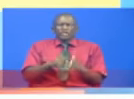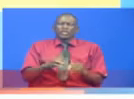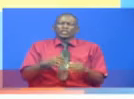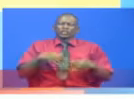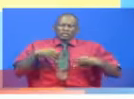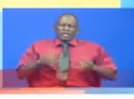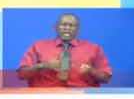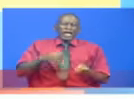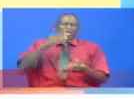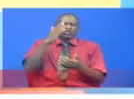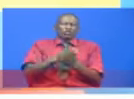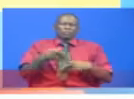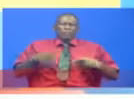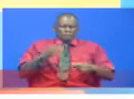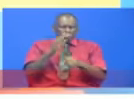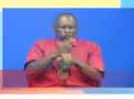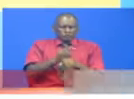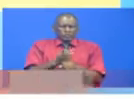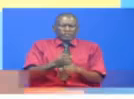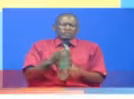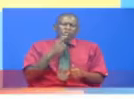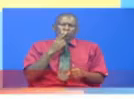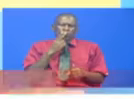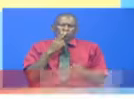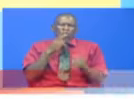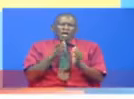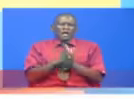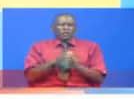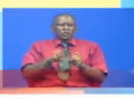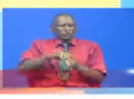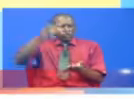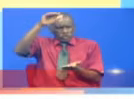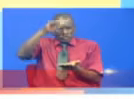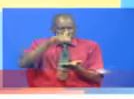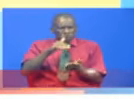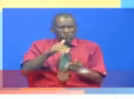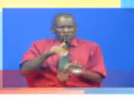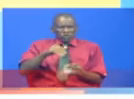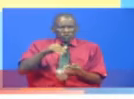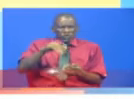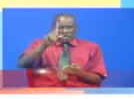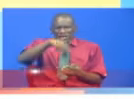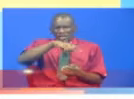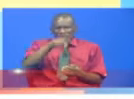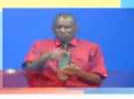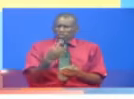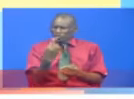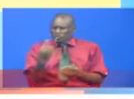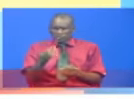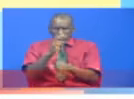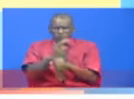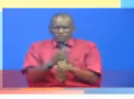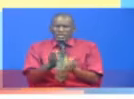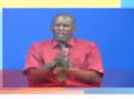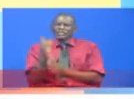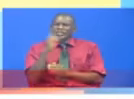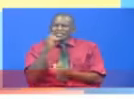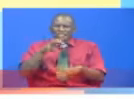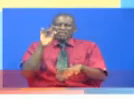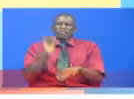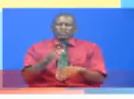tobacco and reduce or altogether eliminate its use and its harmful effects on